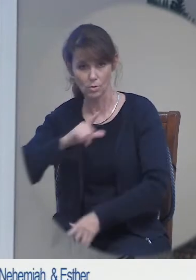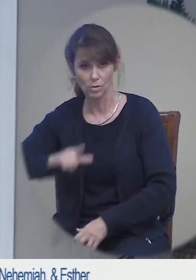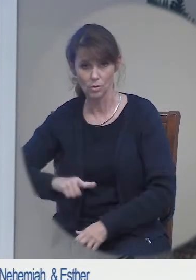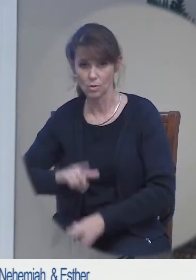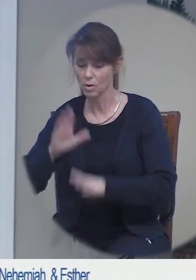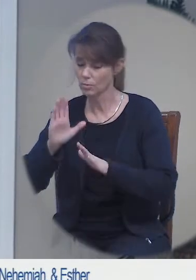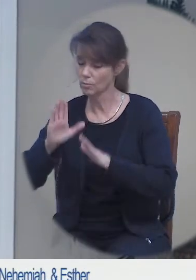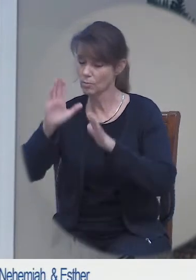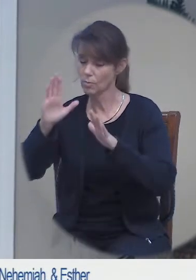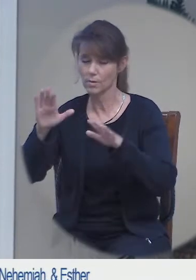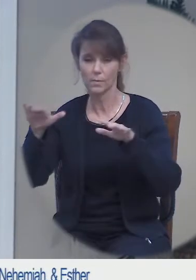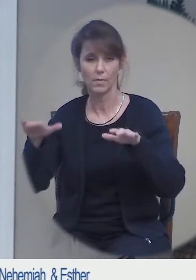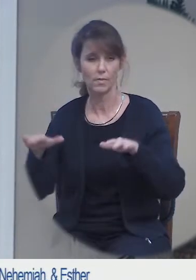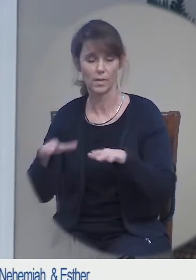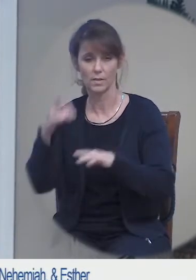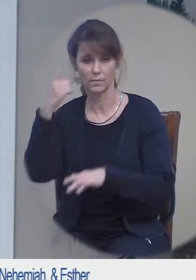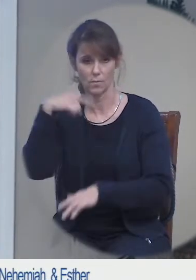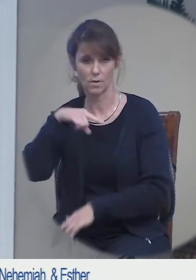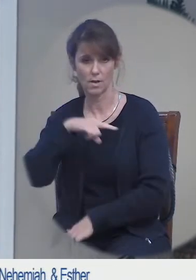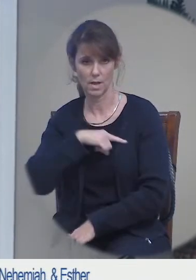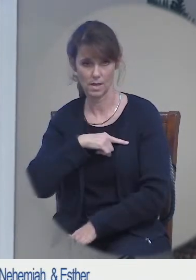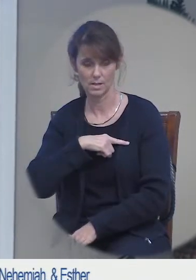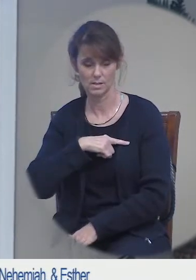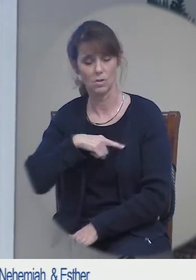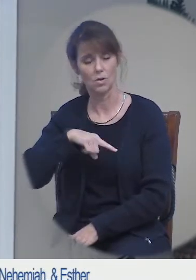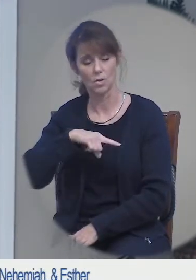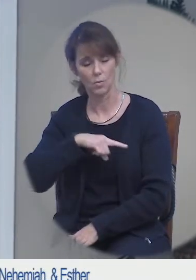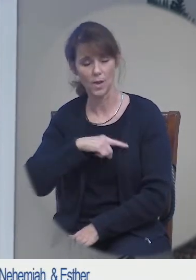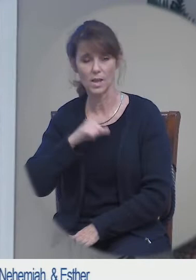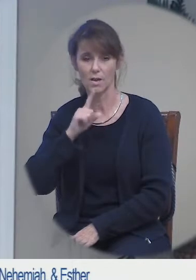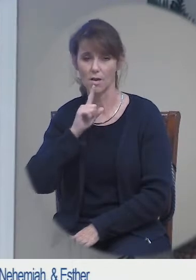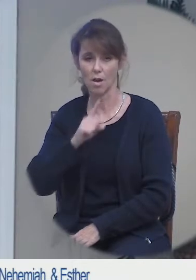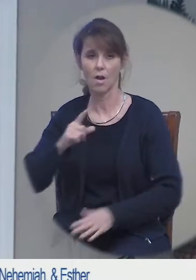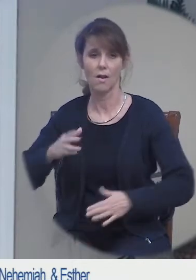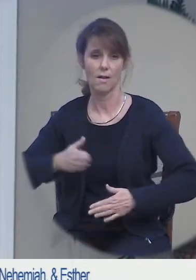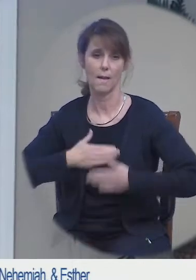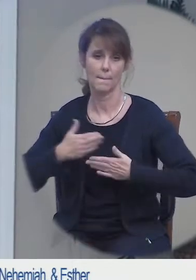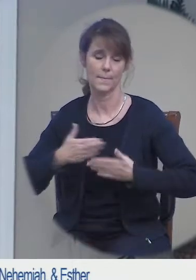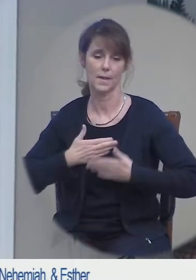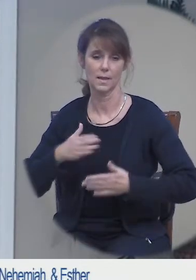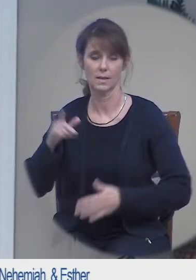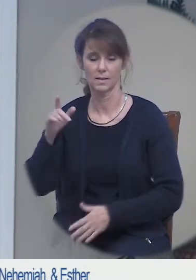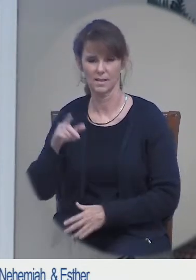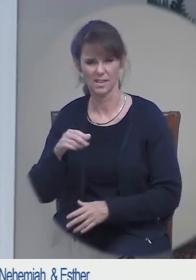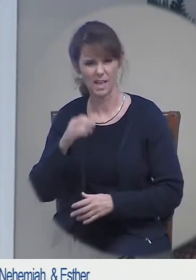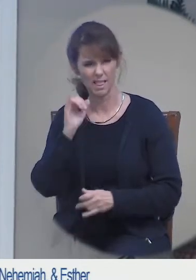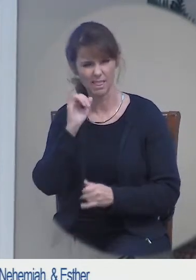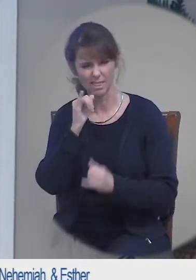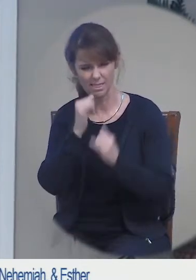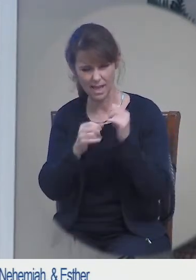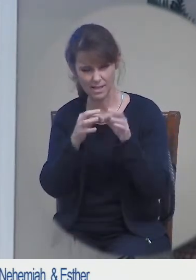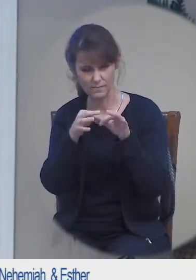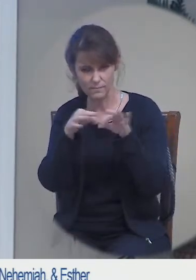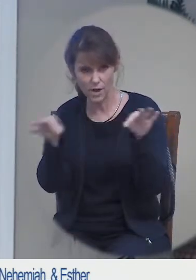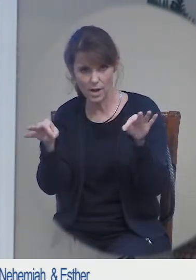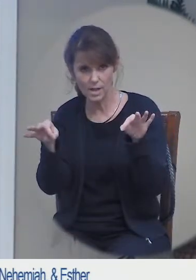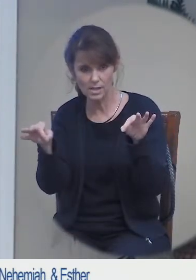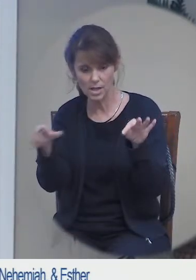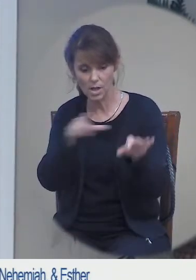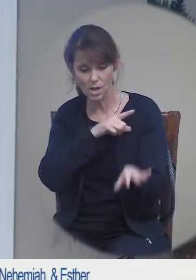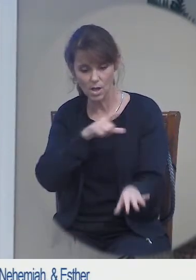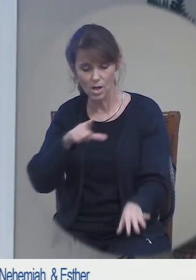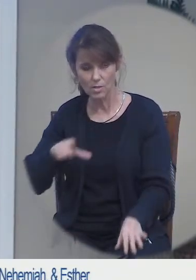has done great things for us. We are glad. That last phrase, the Lord has done great things for